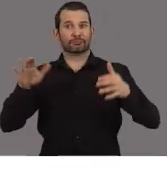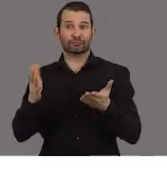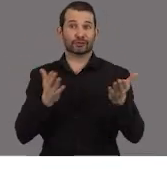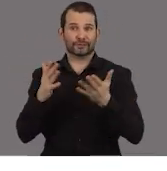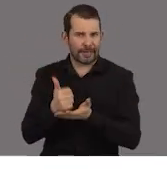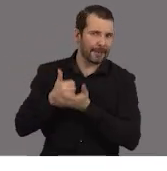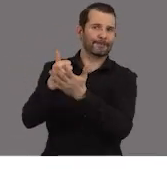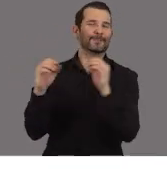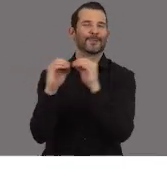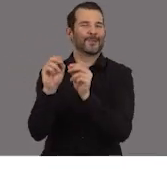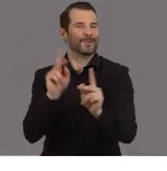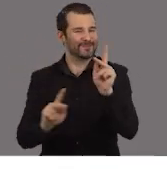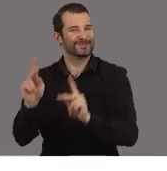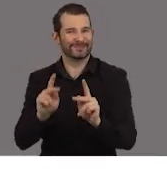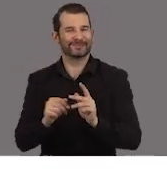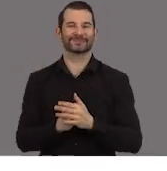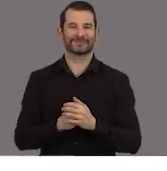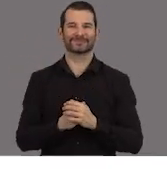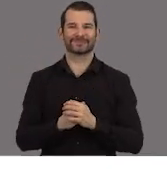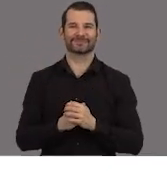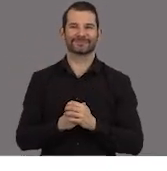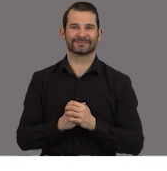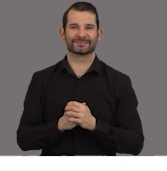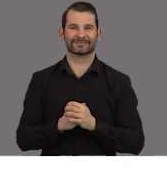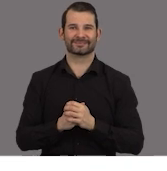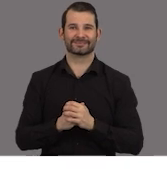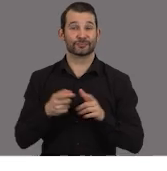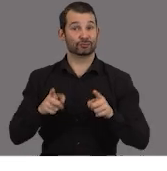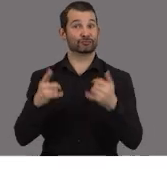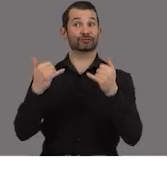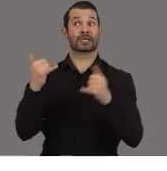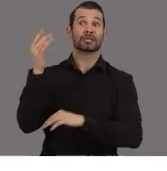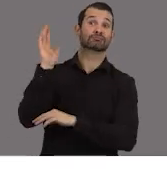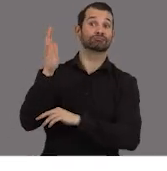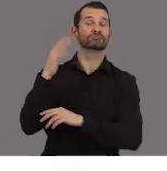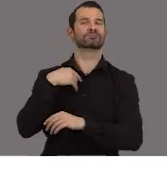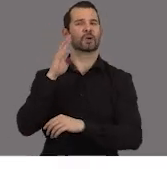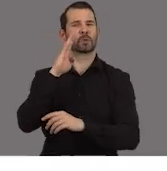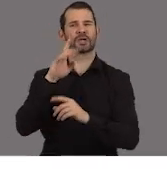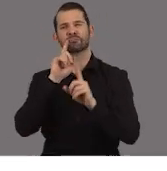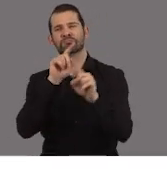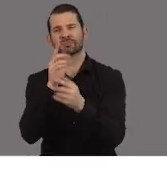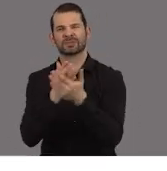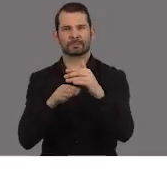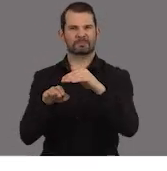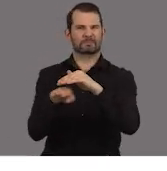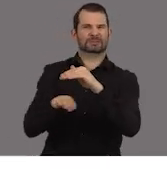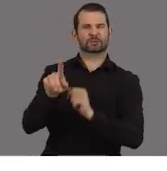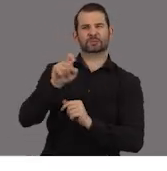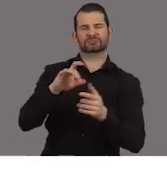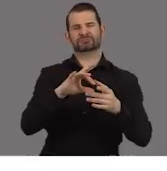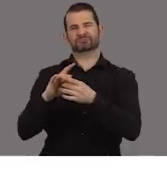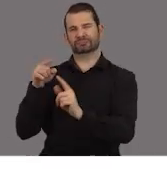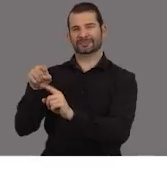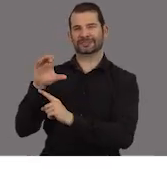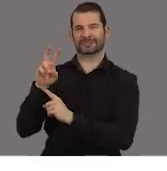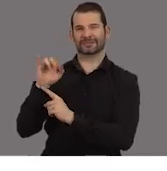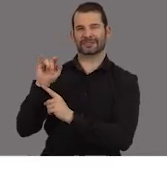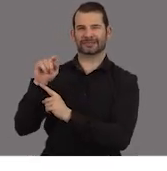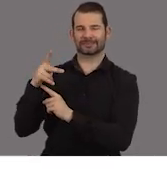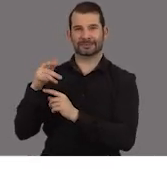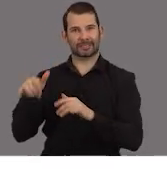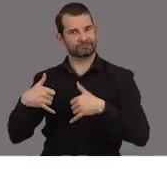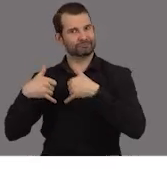your services to help more people. During today's presentation, I'll be answering some basic questions about the